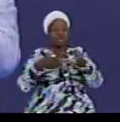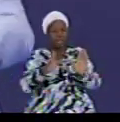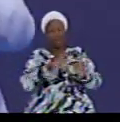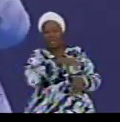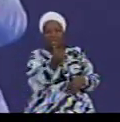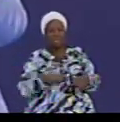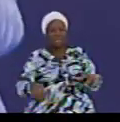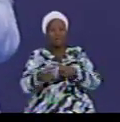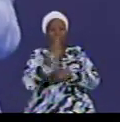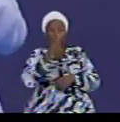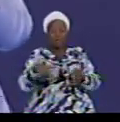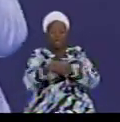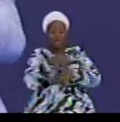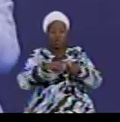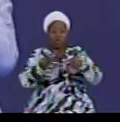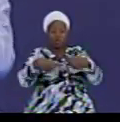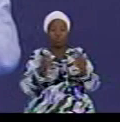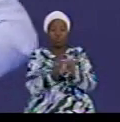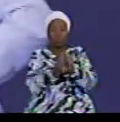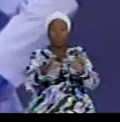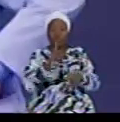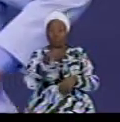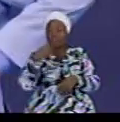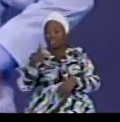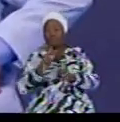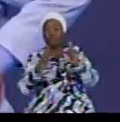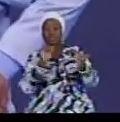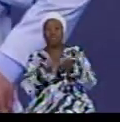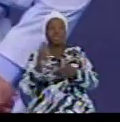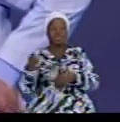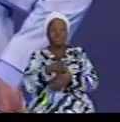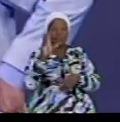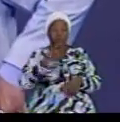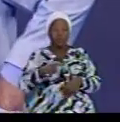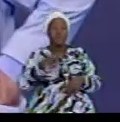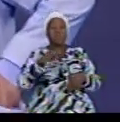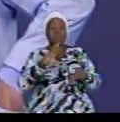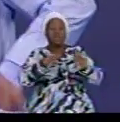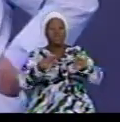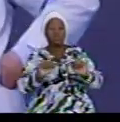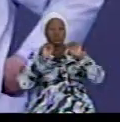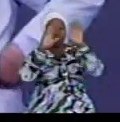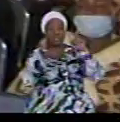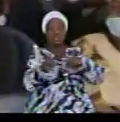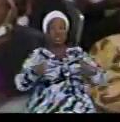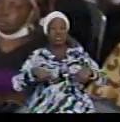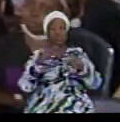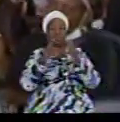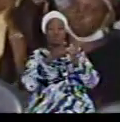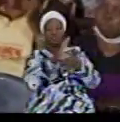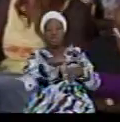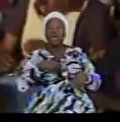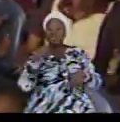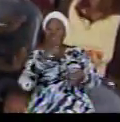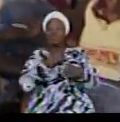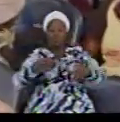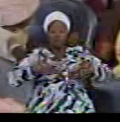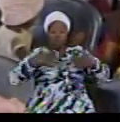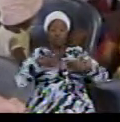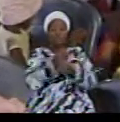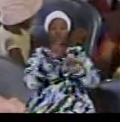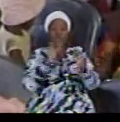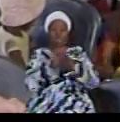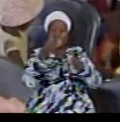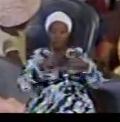to pass. You must tell other people of the joy of salvation you have. You must tell them of